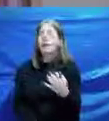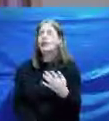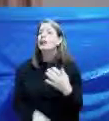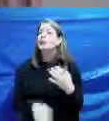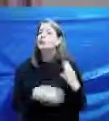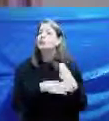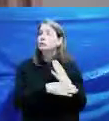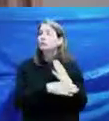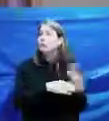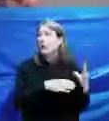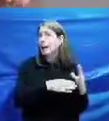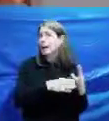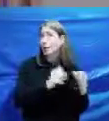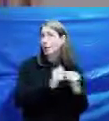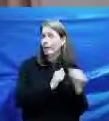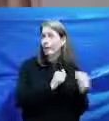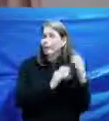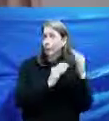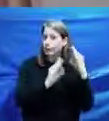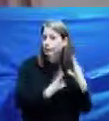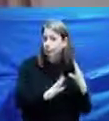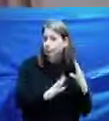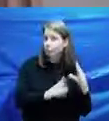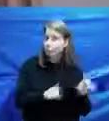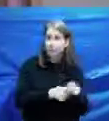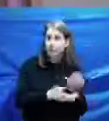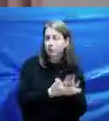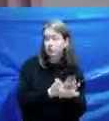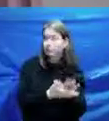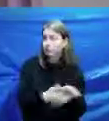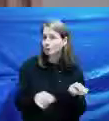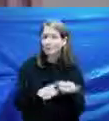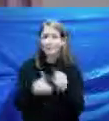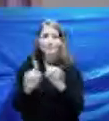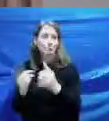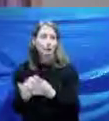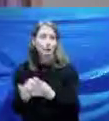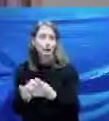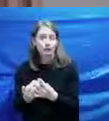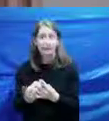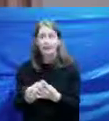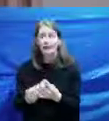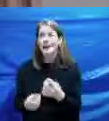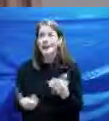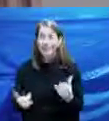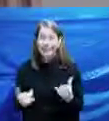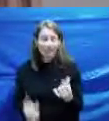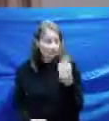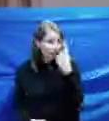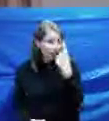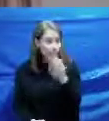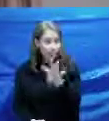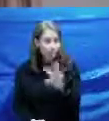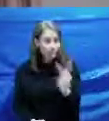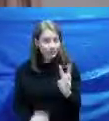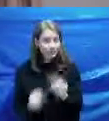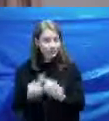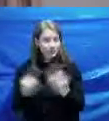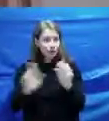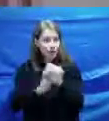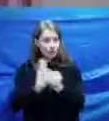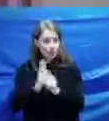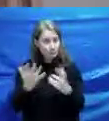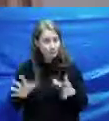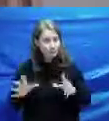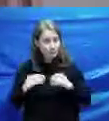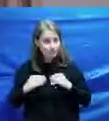teachers in their school, in their district, in your state, in 46 states now that are sharing these expectations. We can